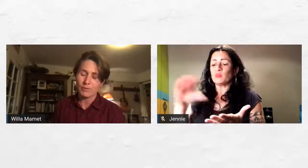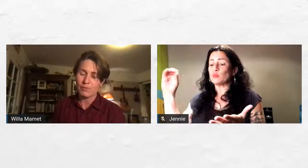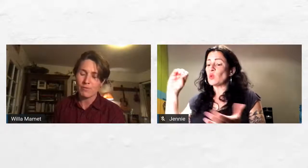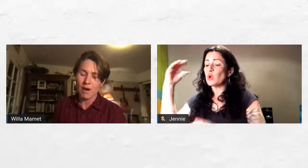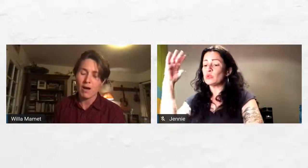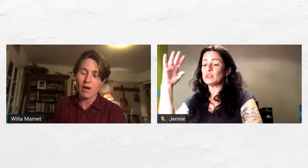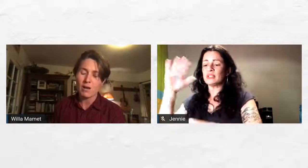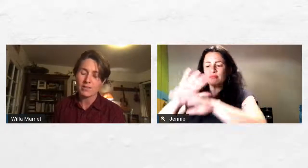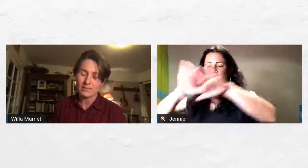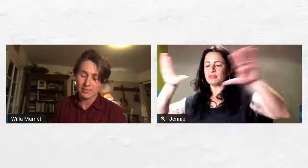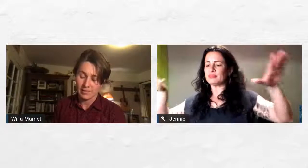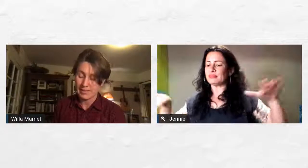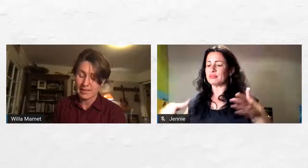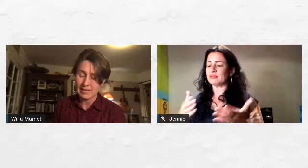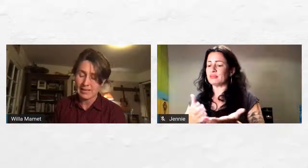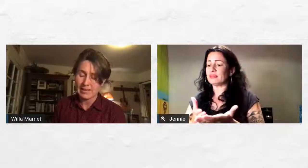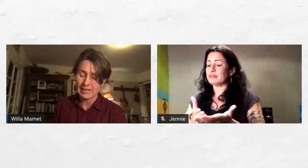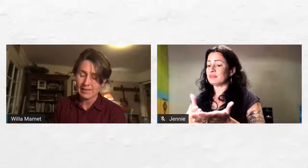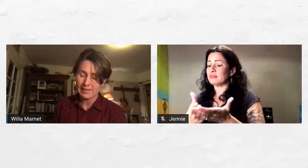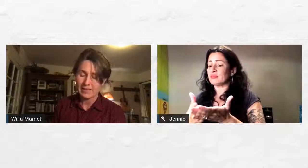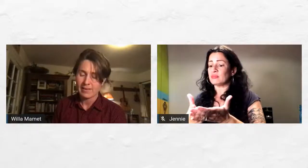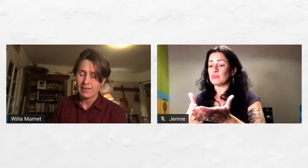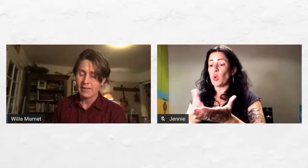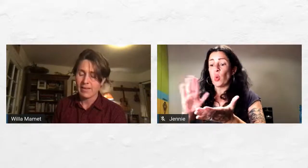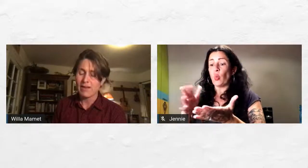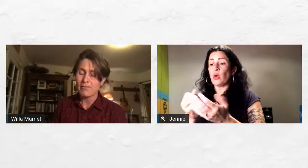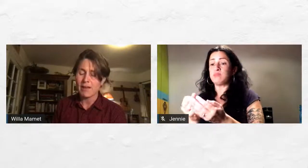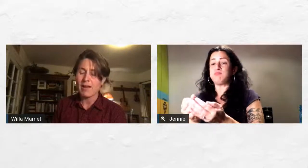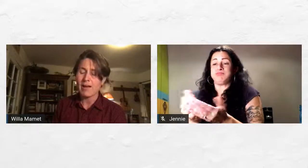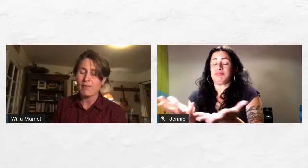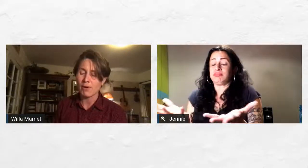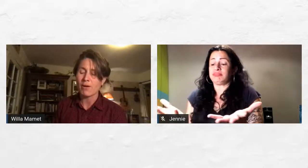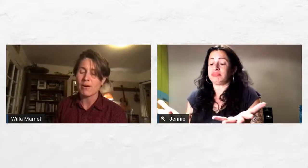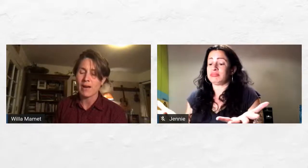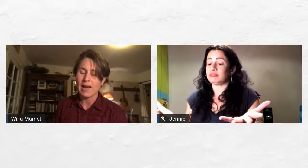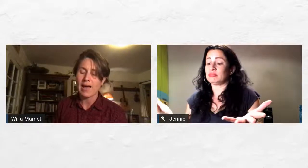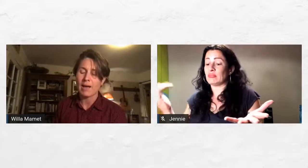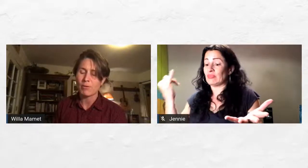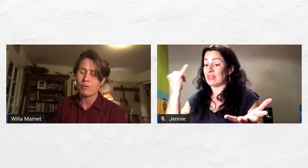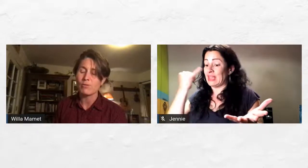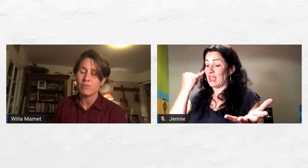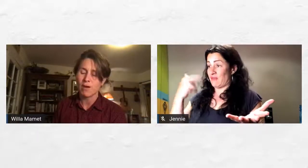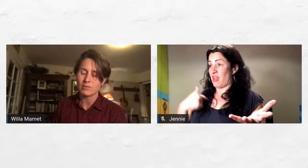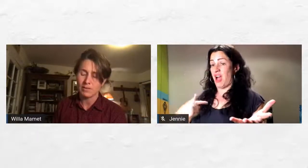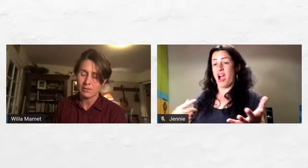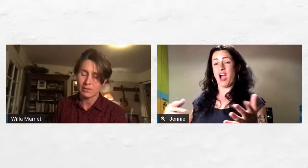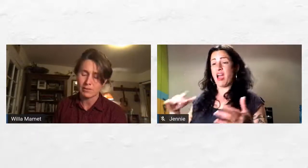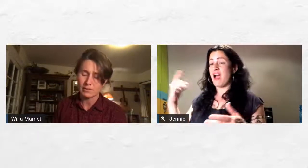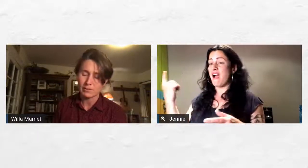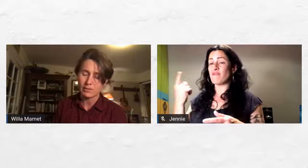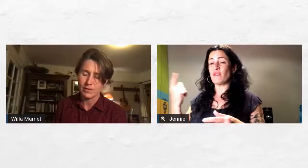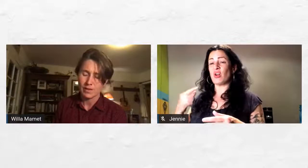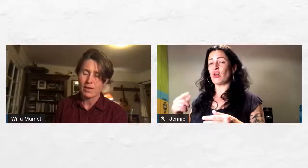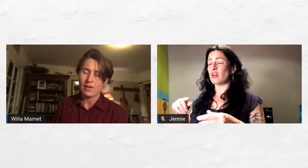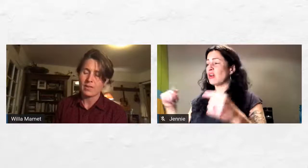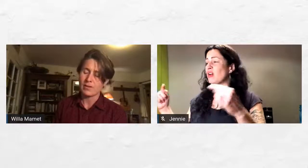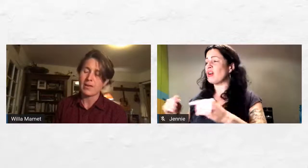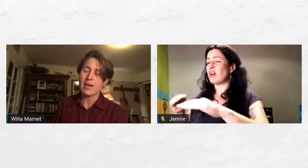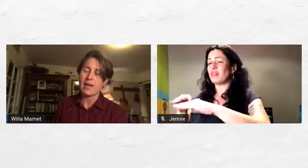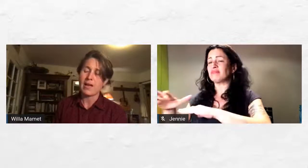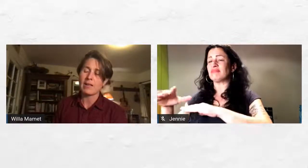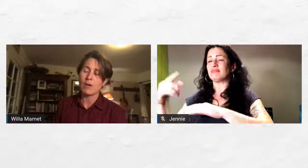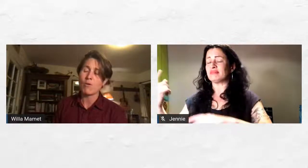I prove false to thee. If ever I prove false, love,